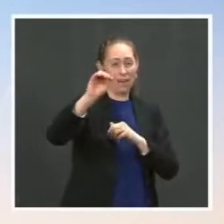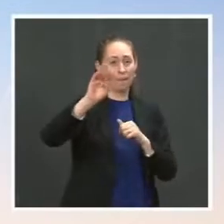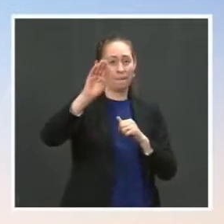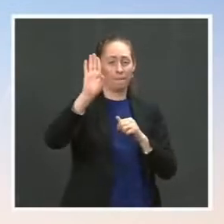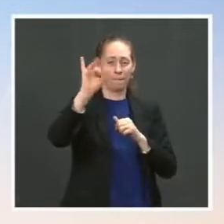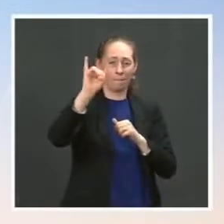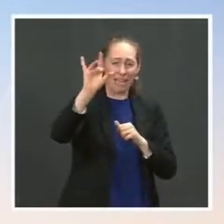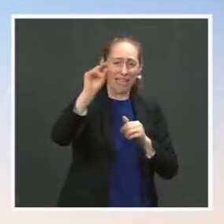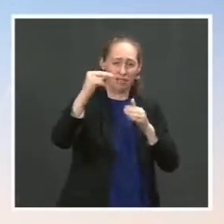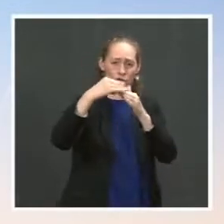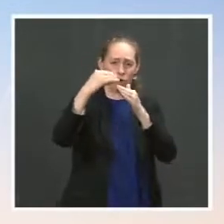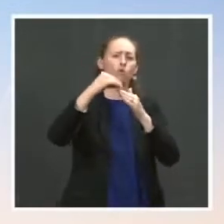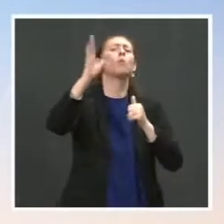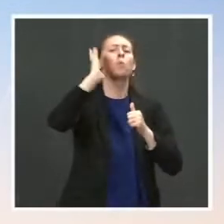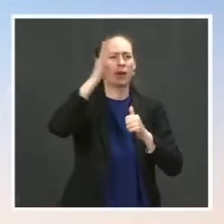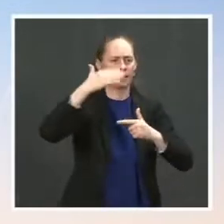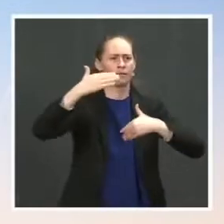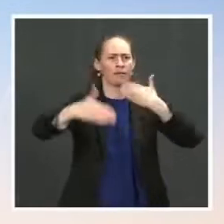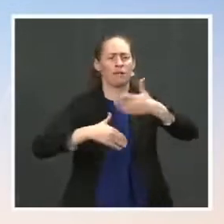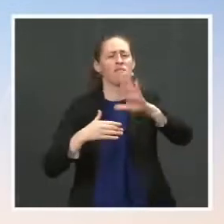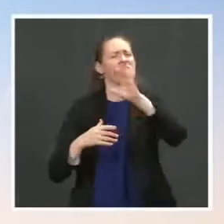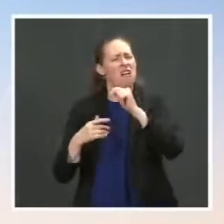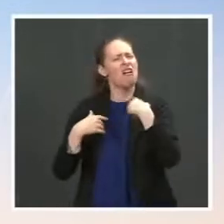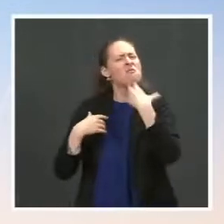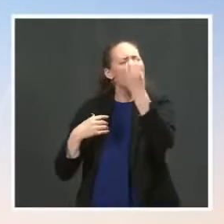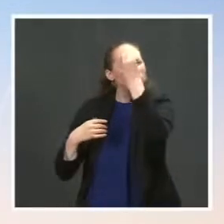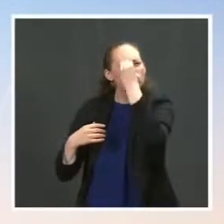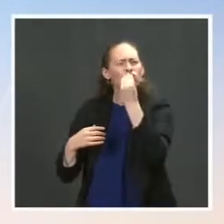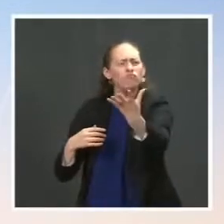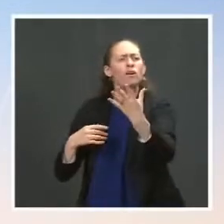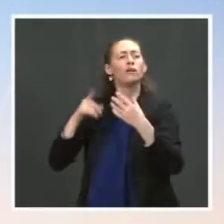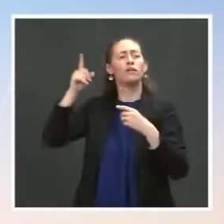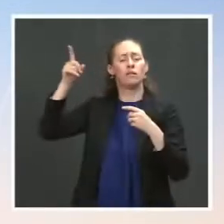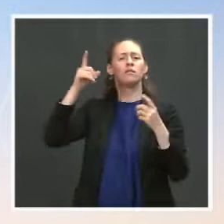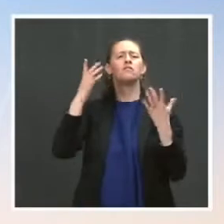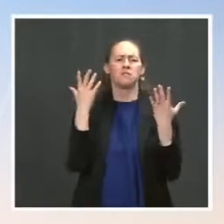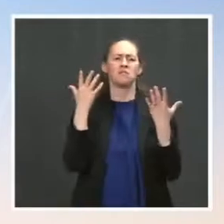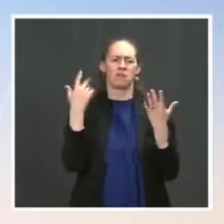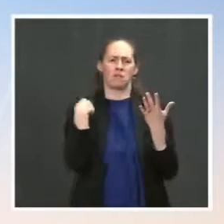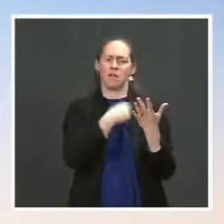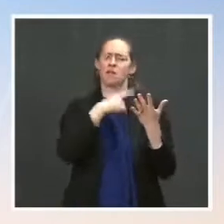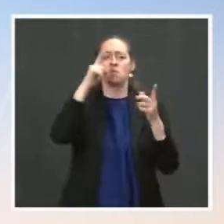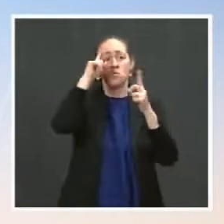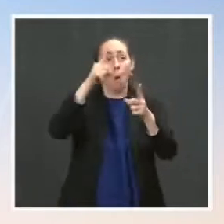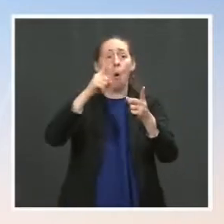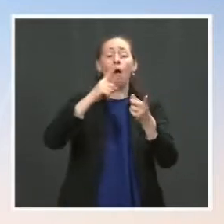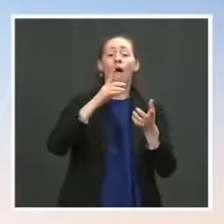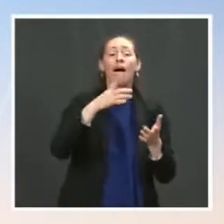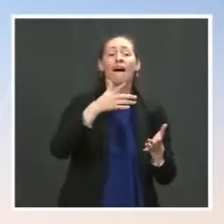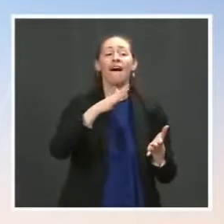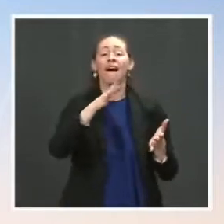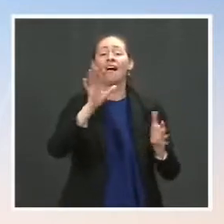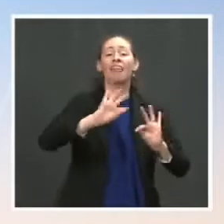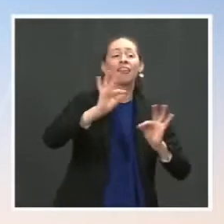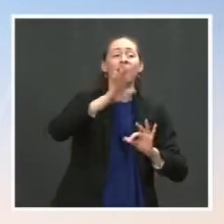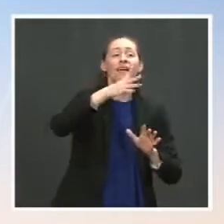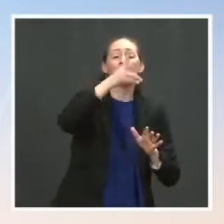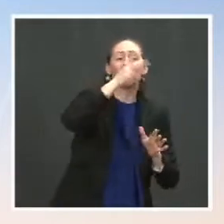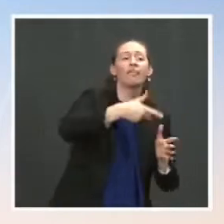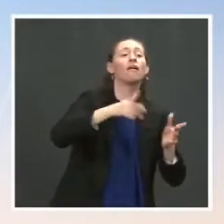pride in the remarkably low rate of waste, fraud, and abuse in the Recovery